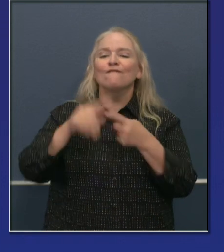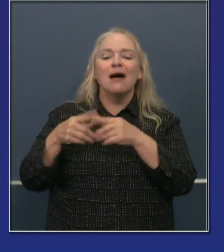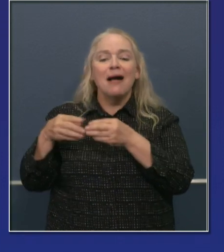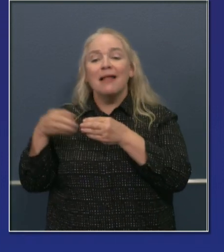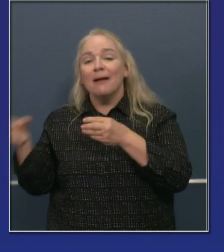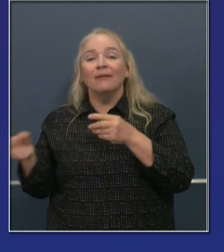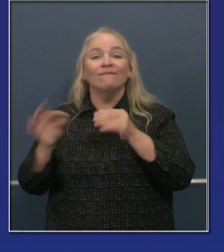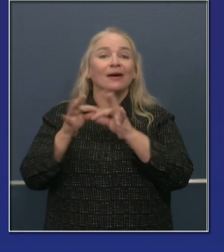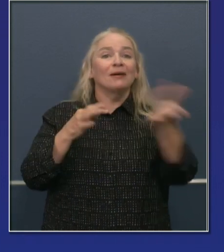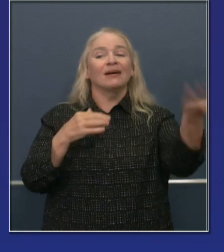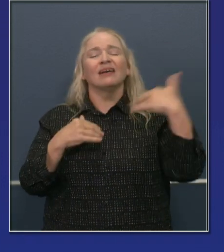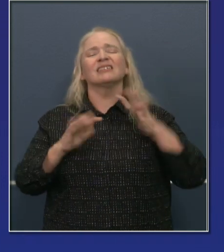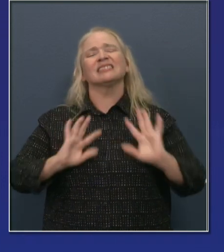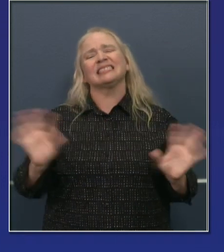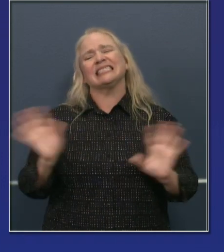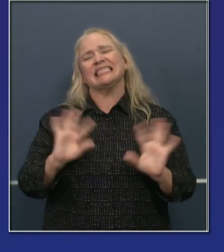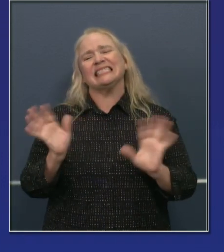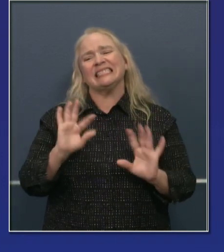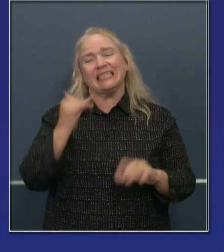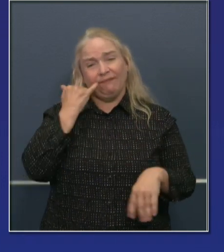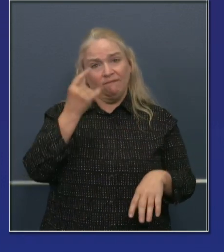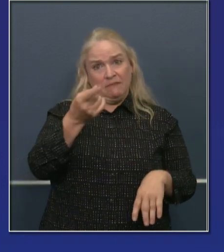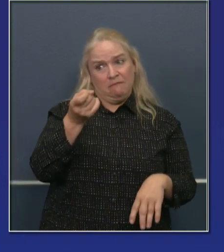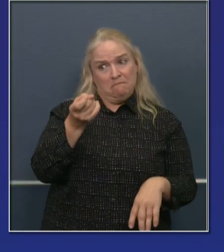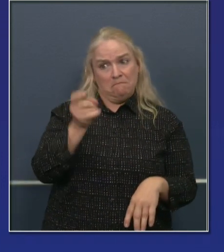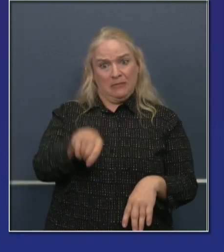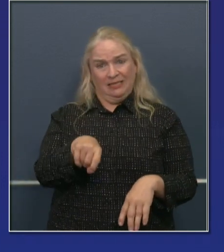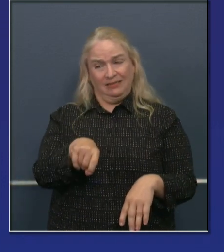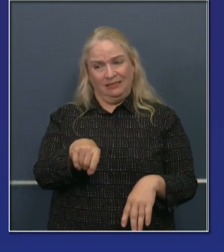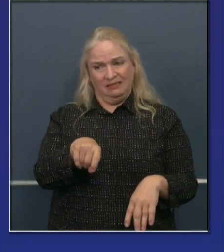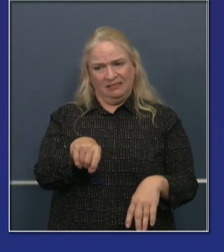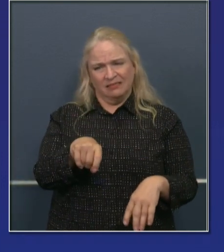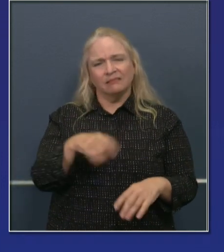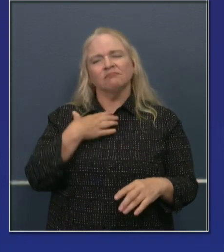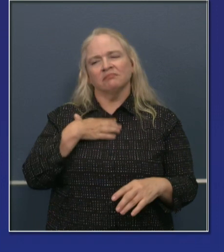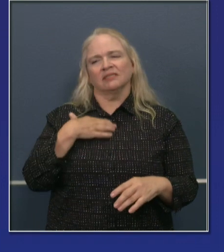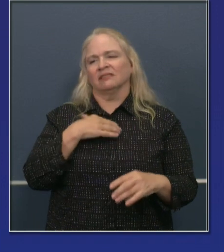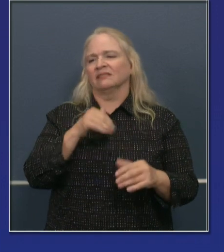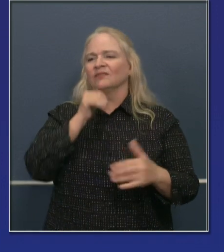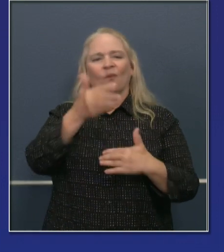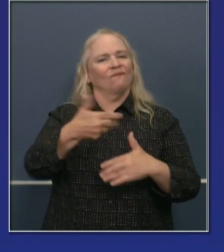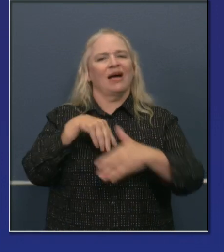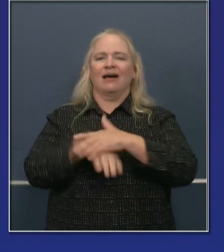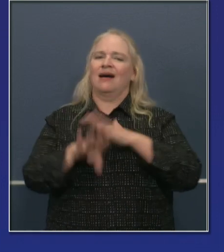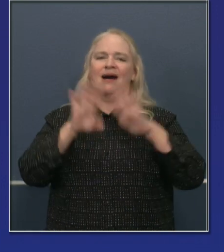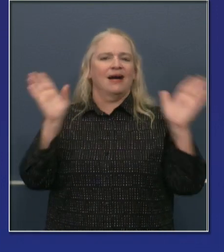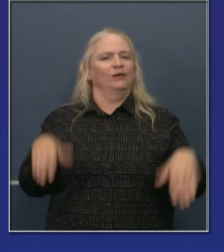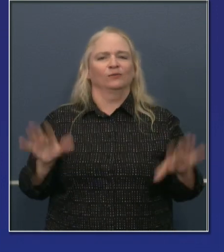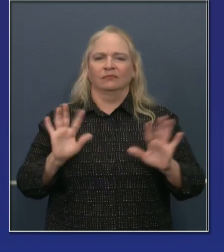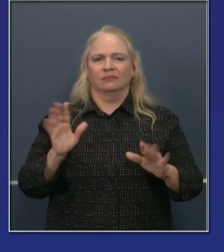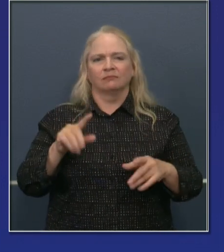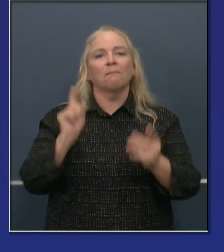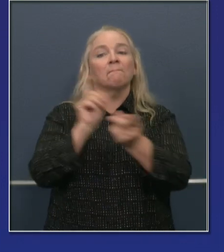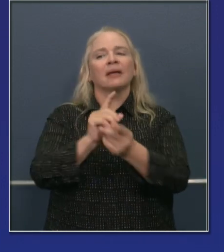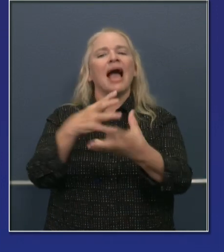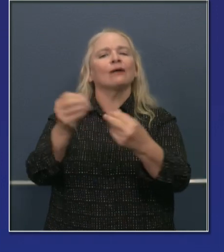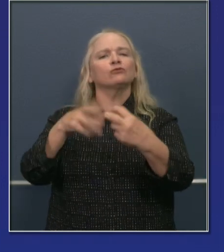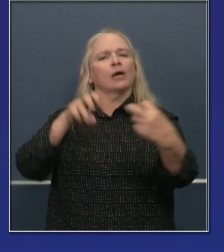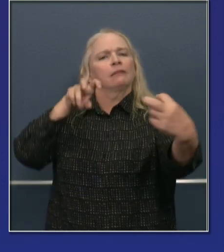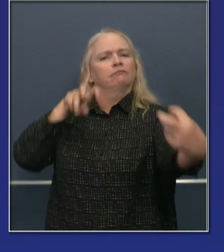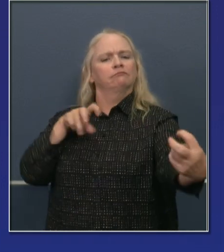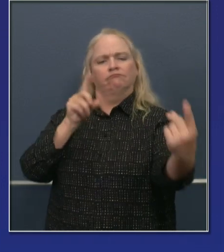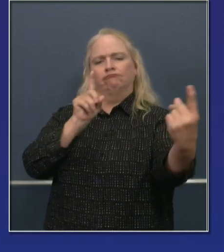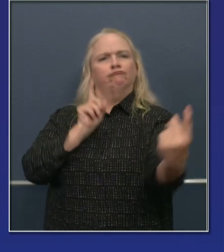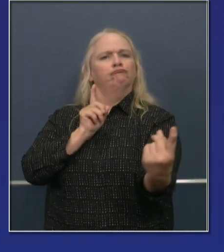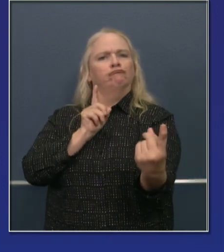mix, it is so important that you take that mixing outside. Again, that's the spirit of today's presentation, looking